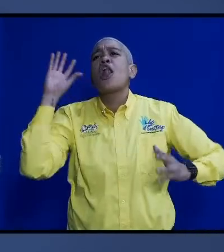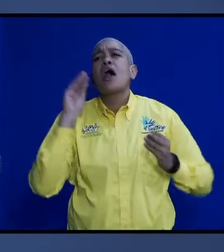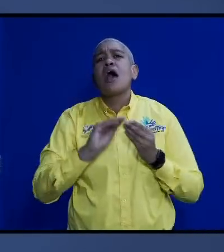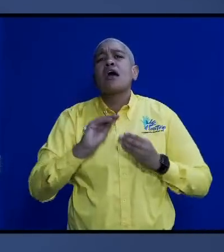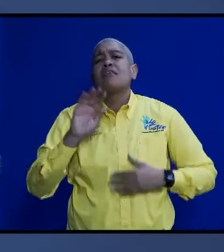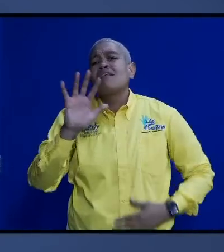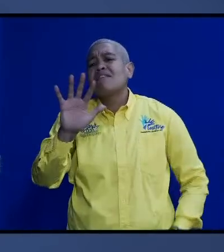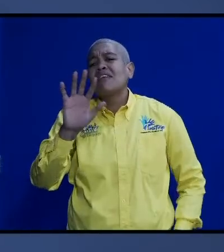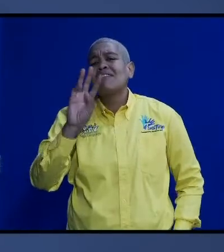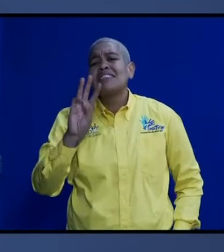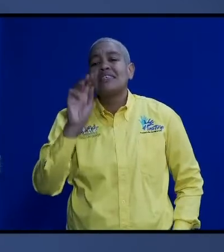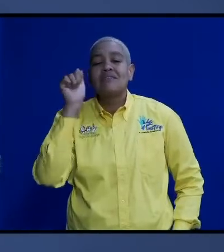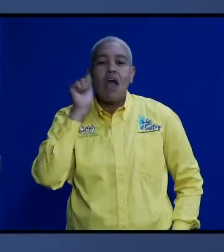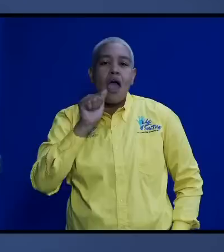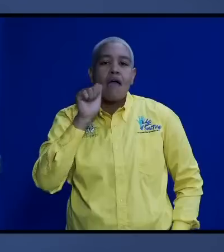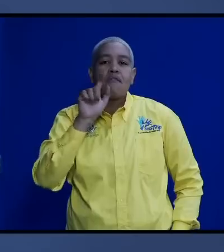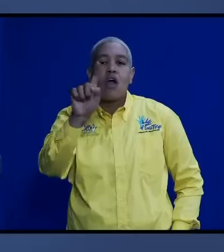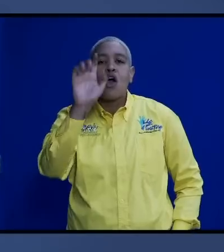56 per 100,000.